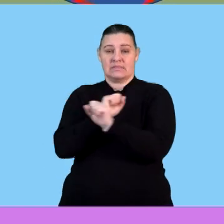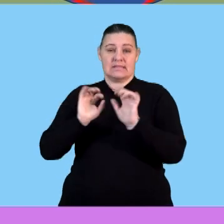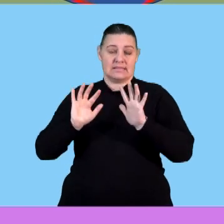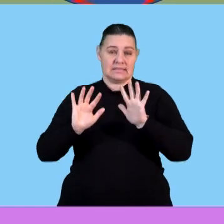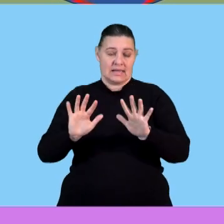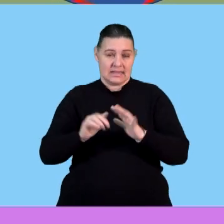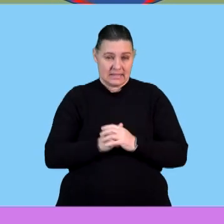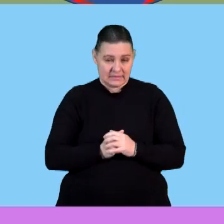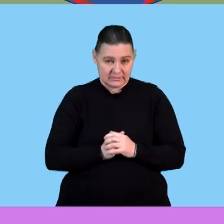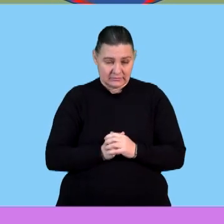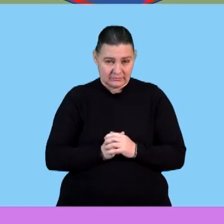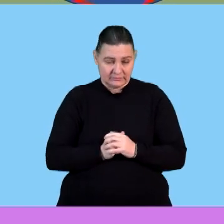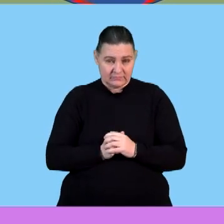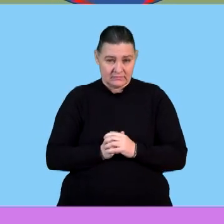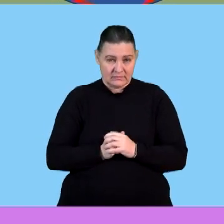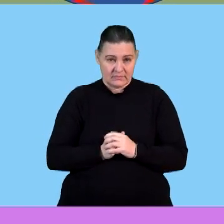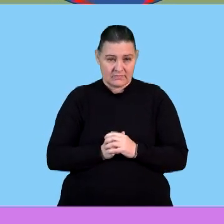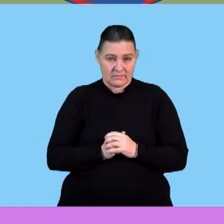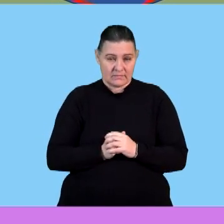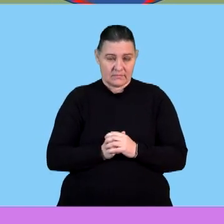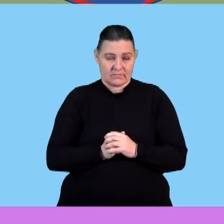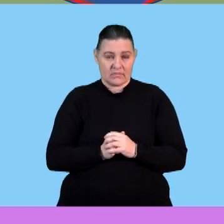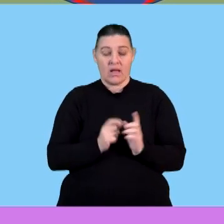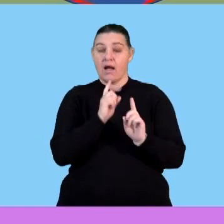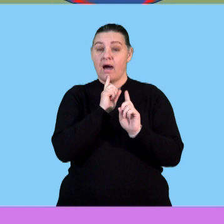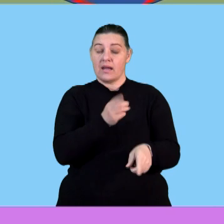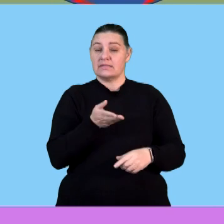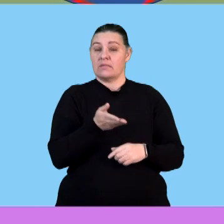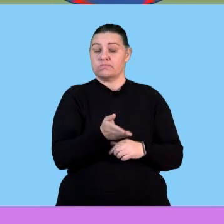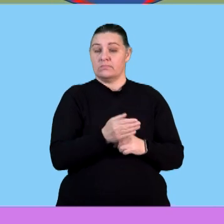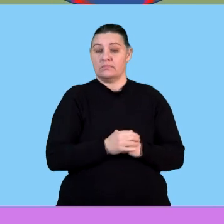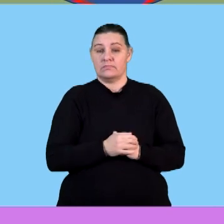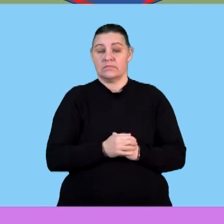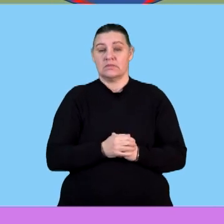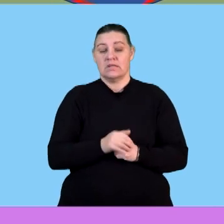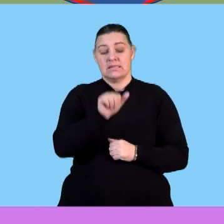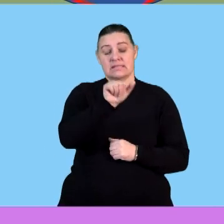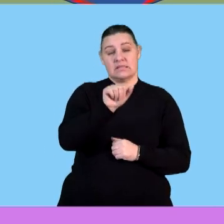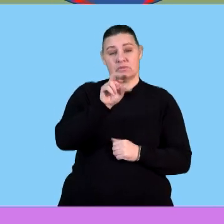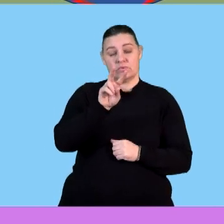3,142 times that by 10. And my answer here is